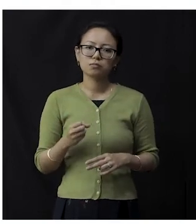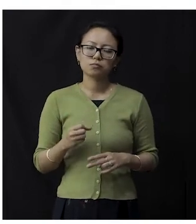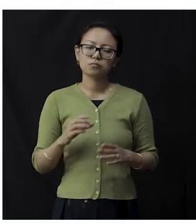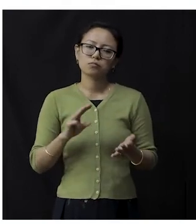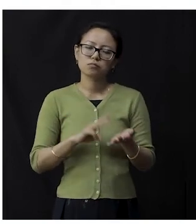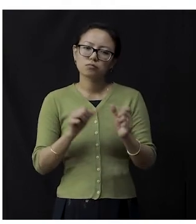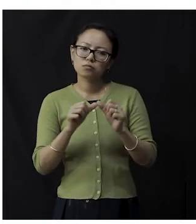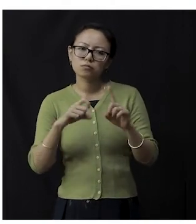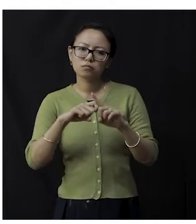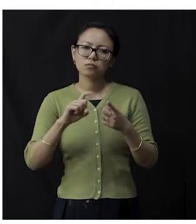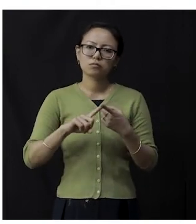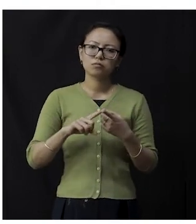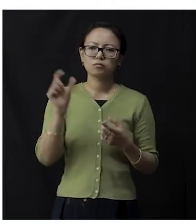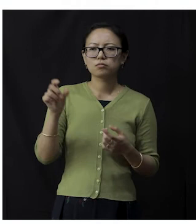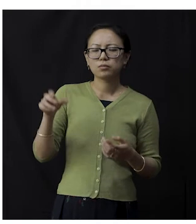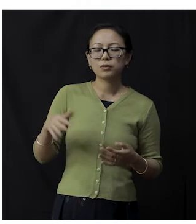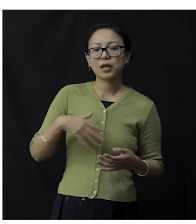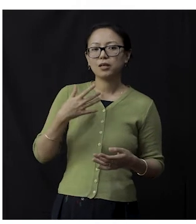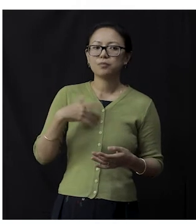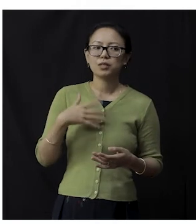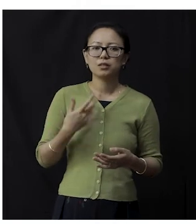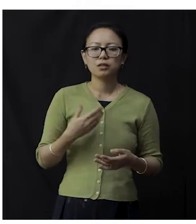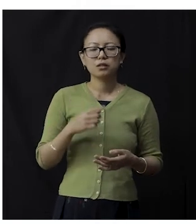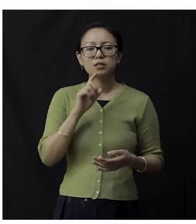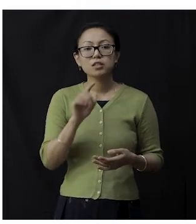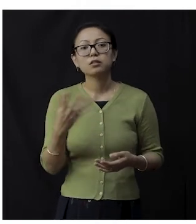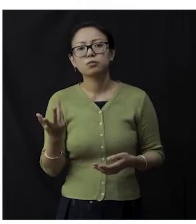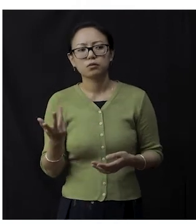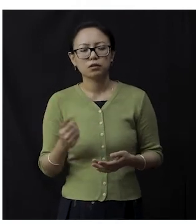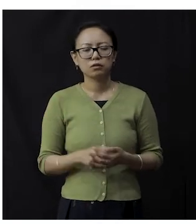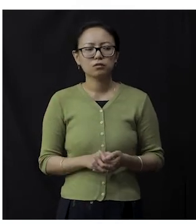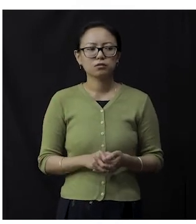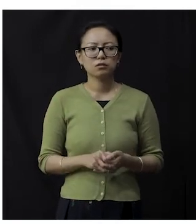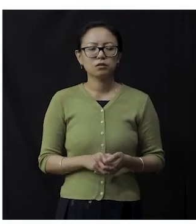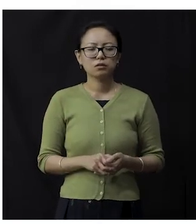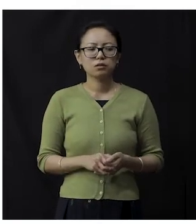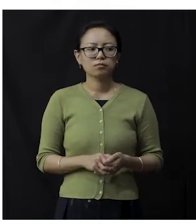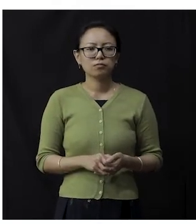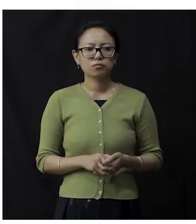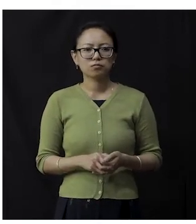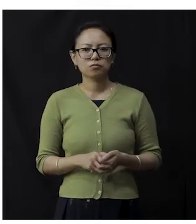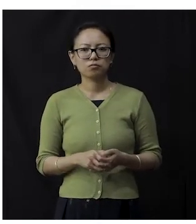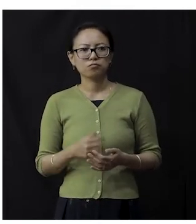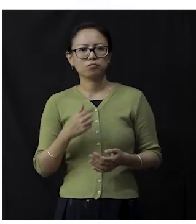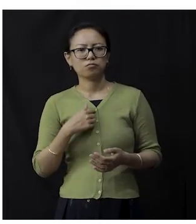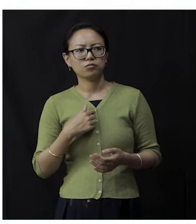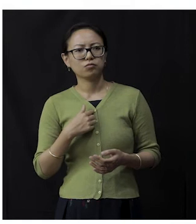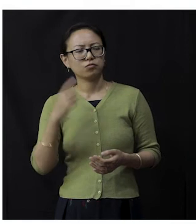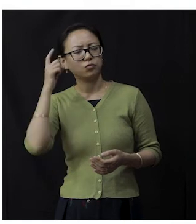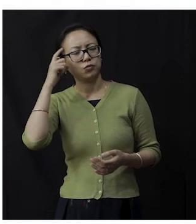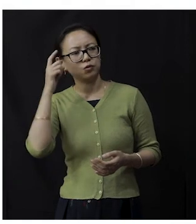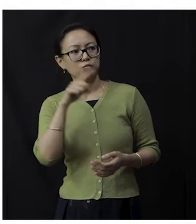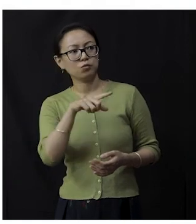say? What are the words that you must say to him or her? I think you are looking great, or